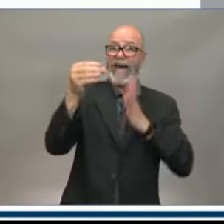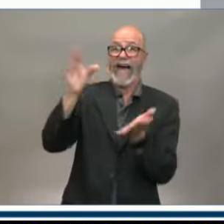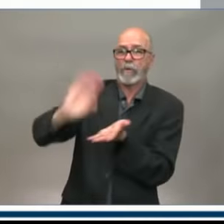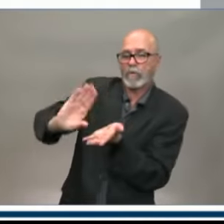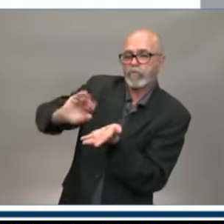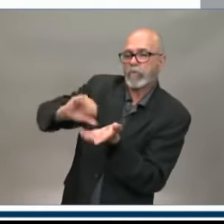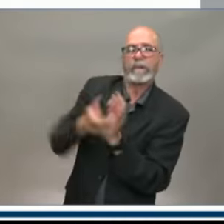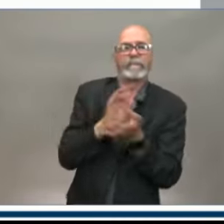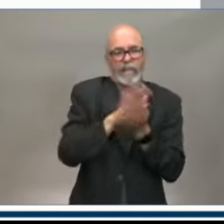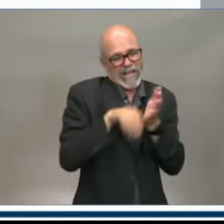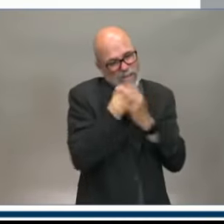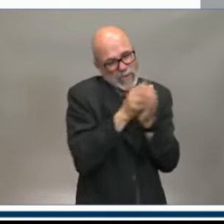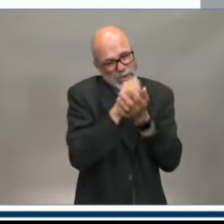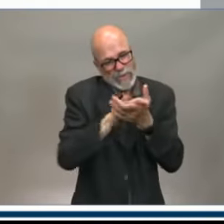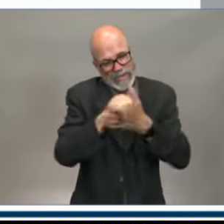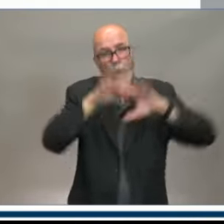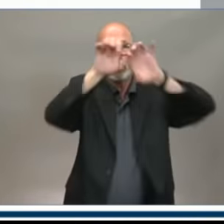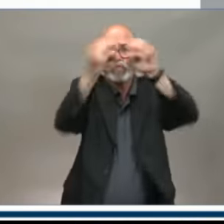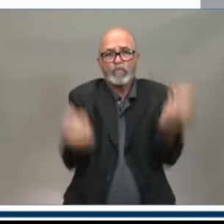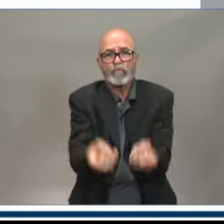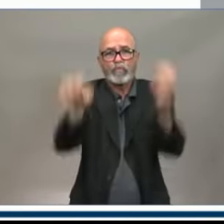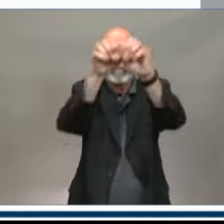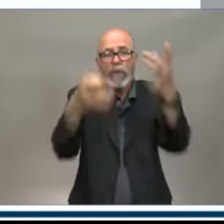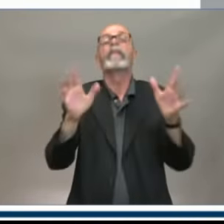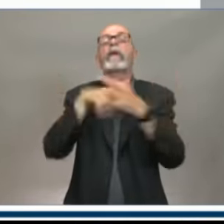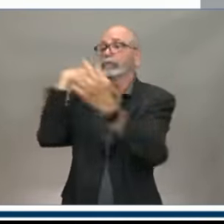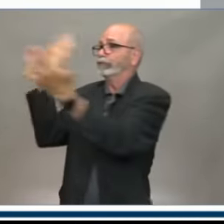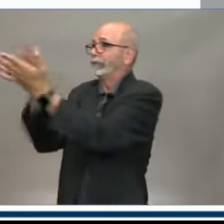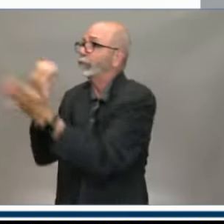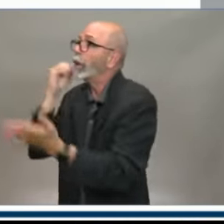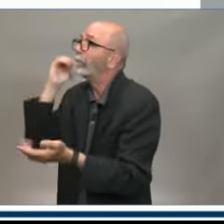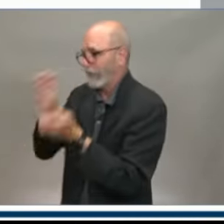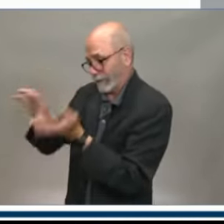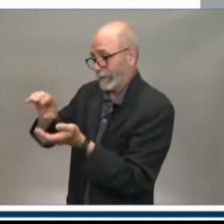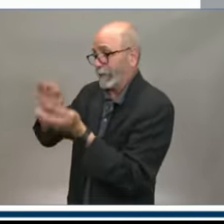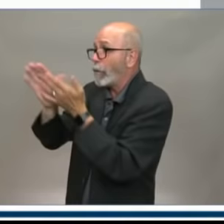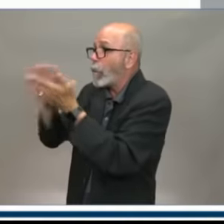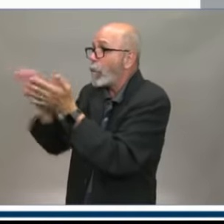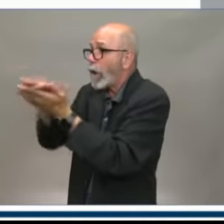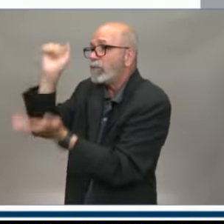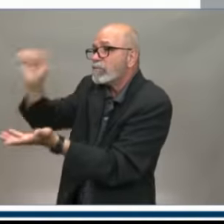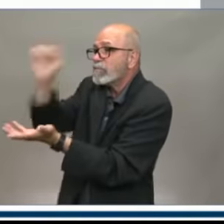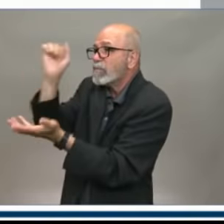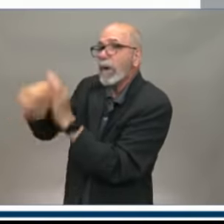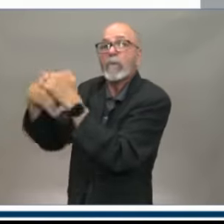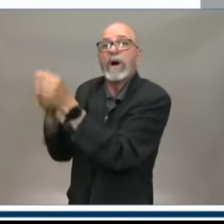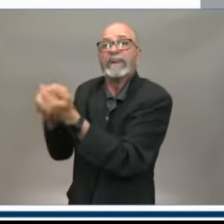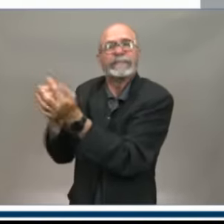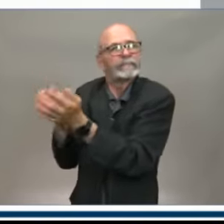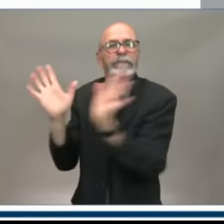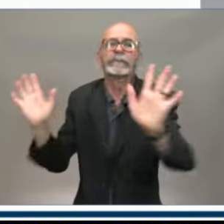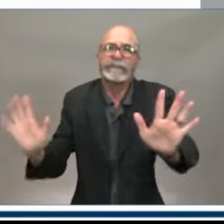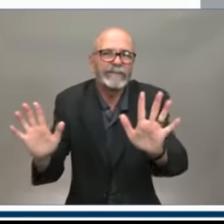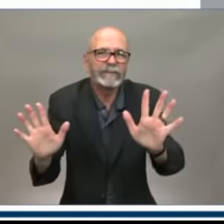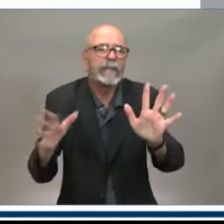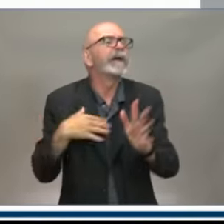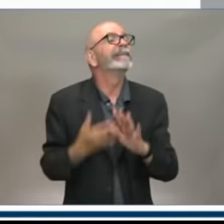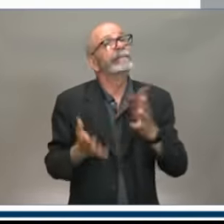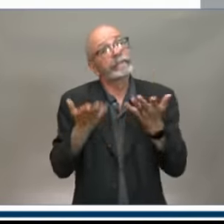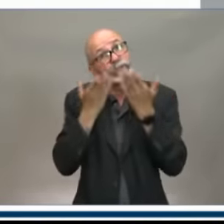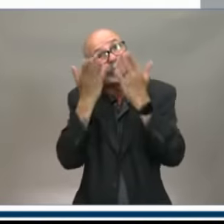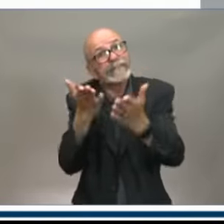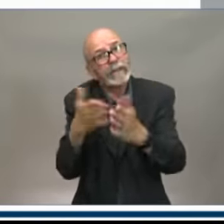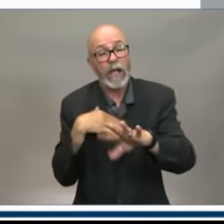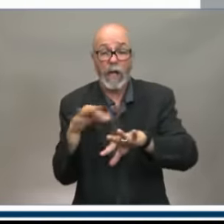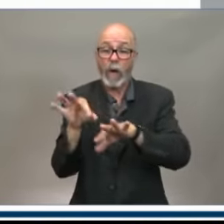sanitizer, washing your hands carefully. But please, we are strongly discouraging the use of gloves. I